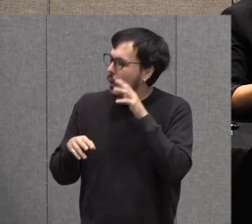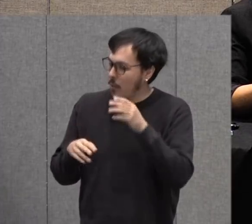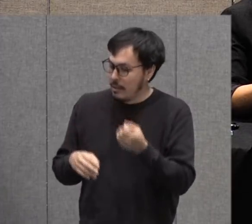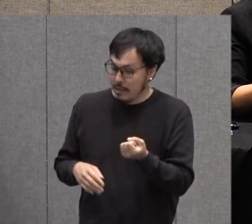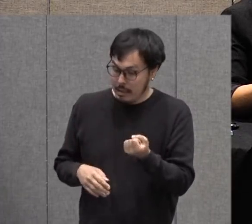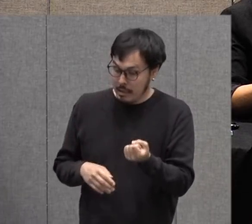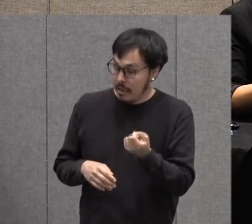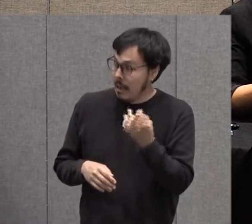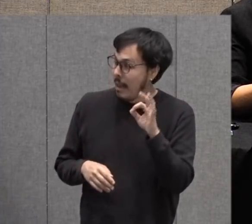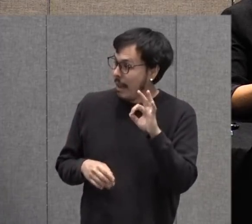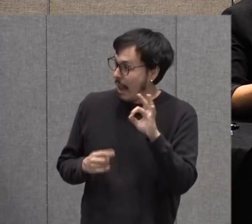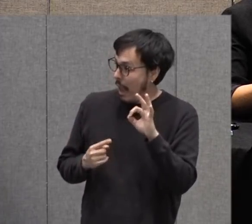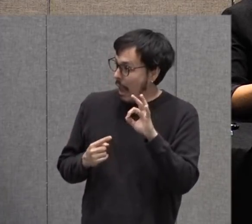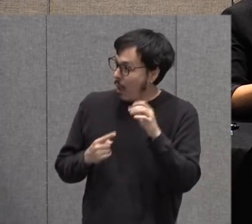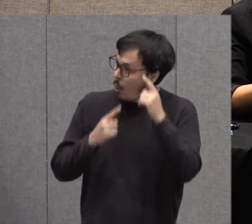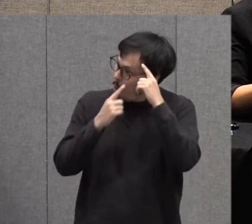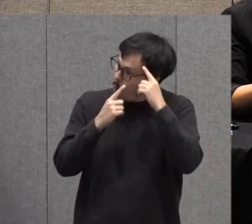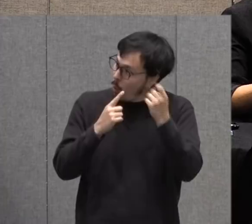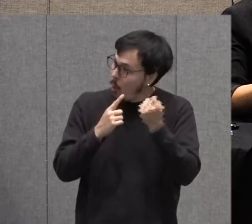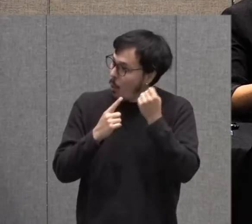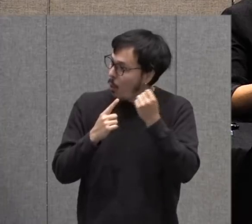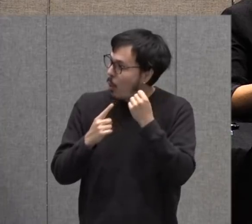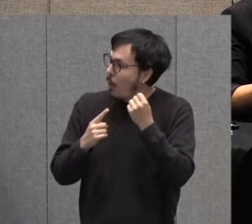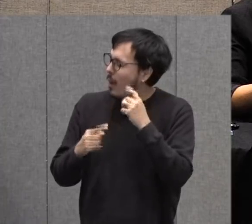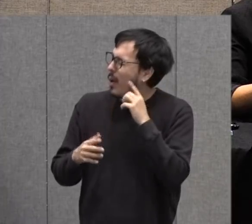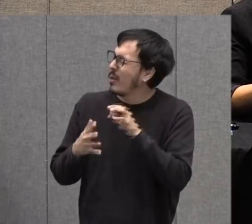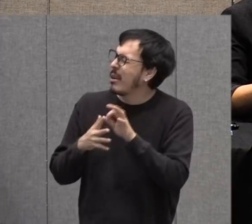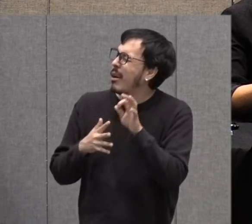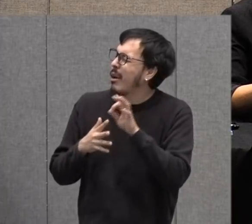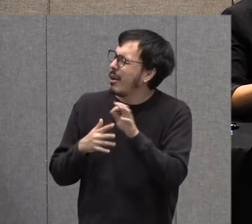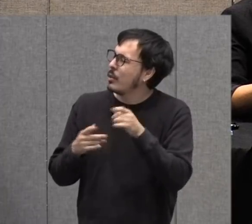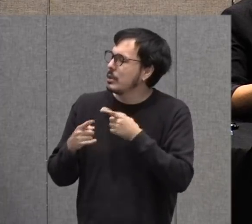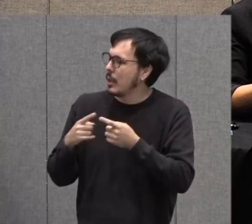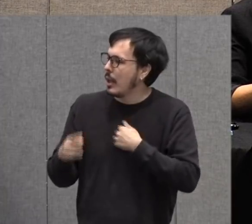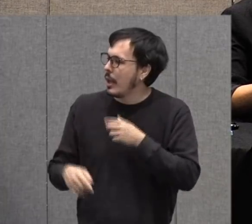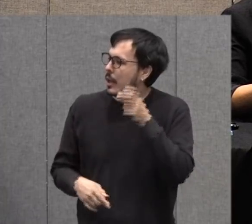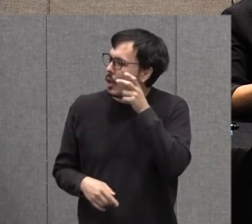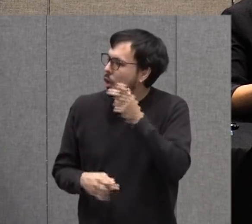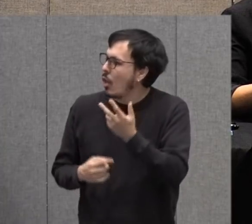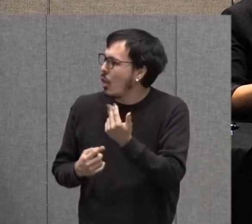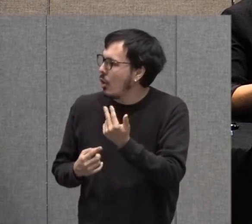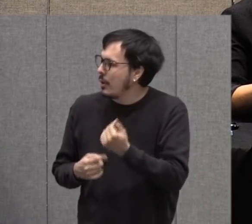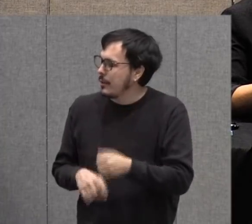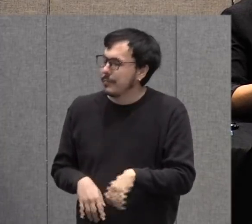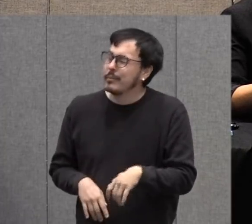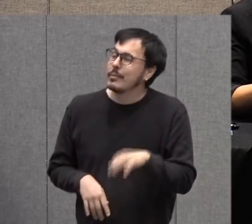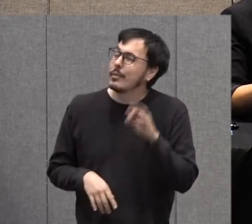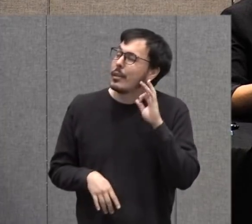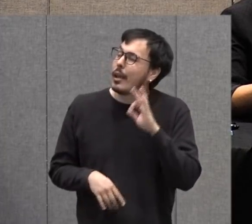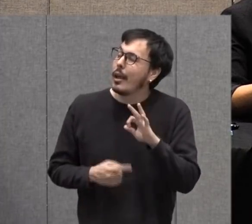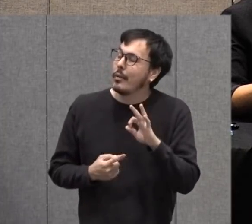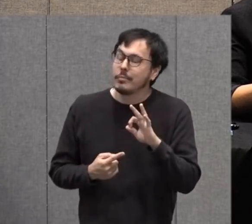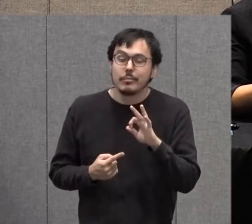my head and count up until I hear 13. Okay. 9,